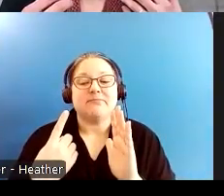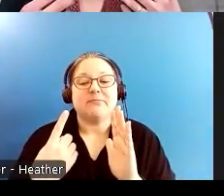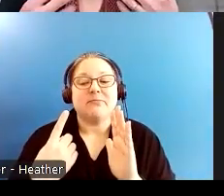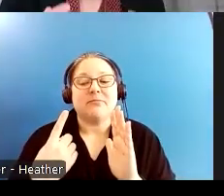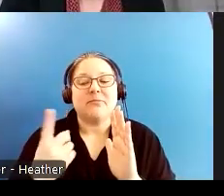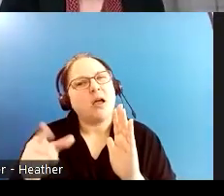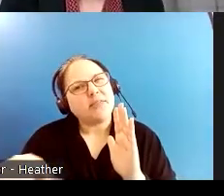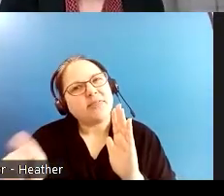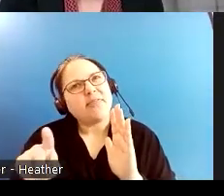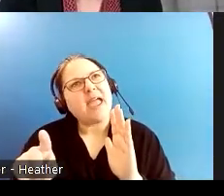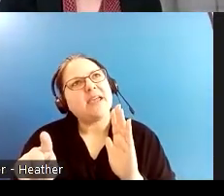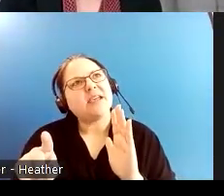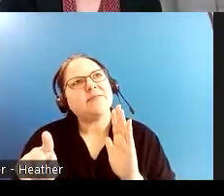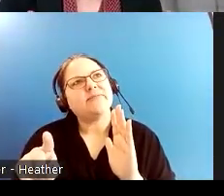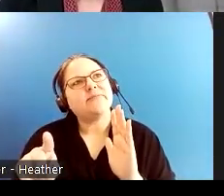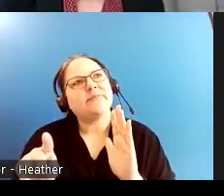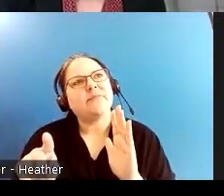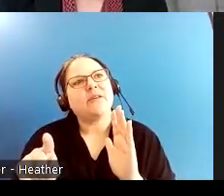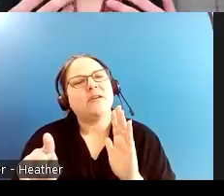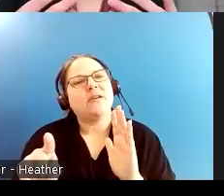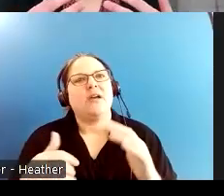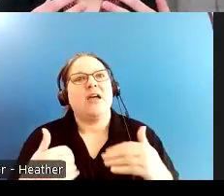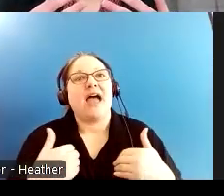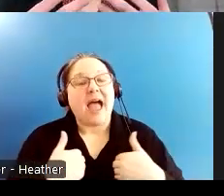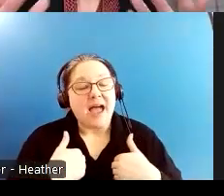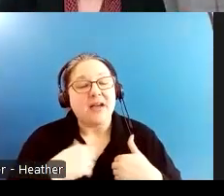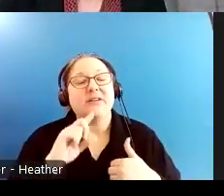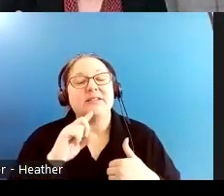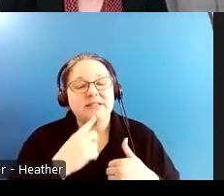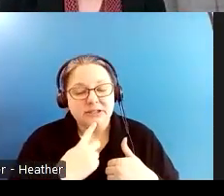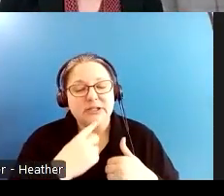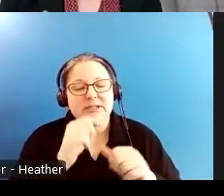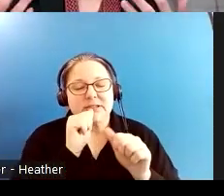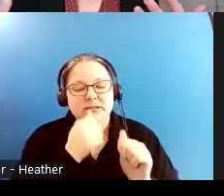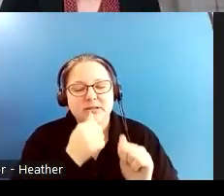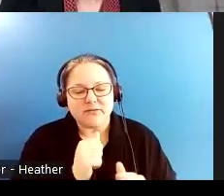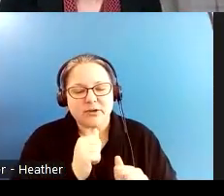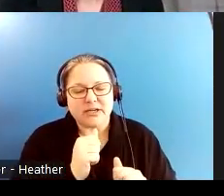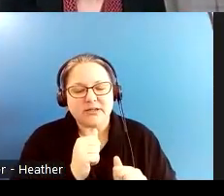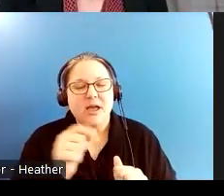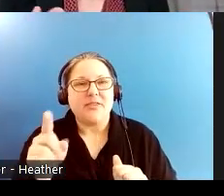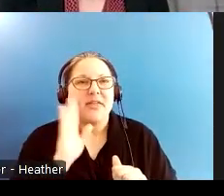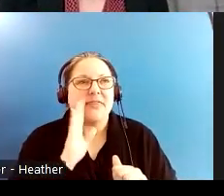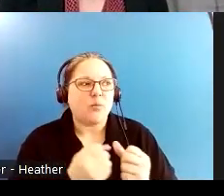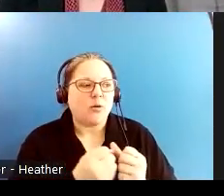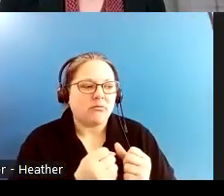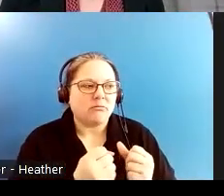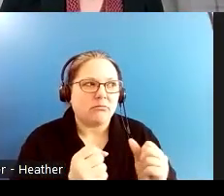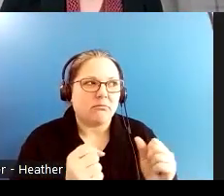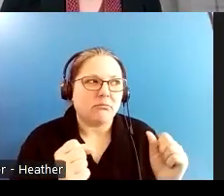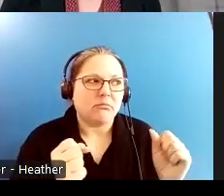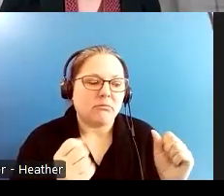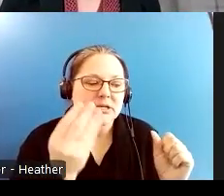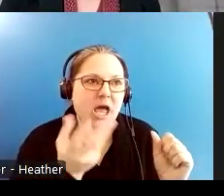this really serious suffering that they're making available to me to understand and witness,